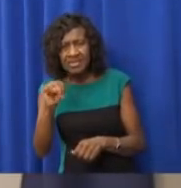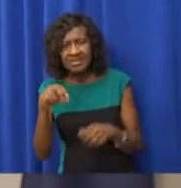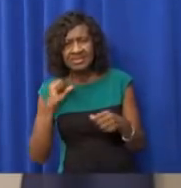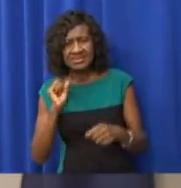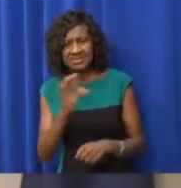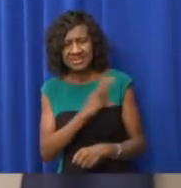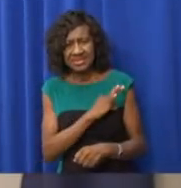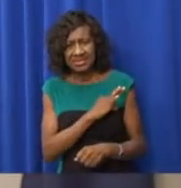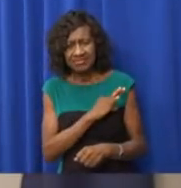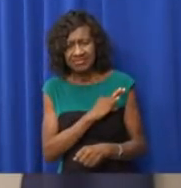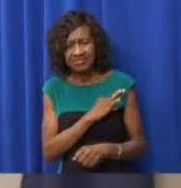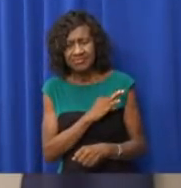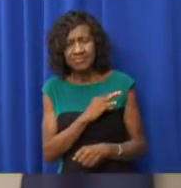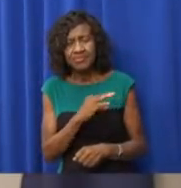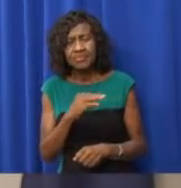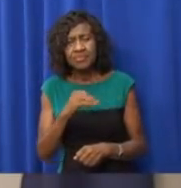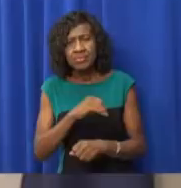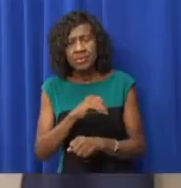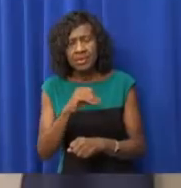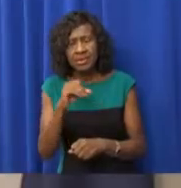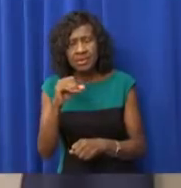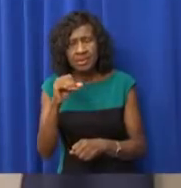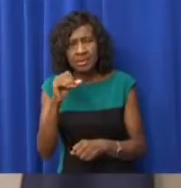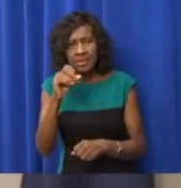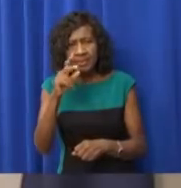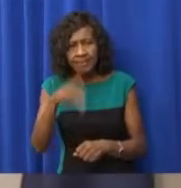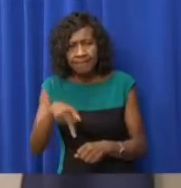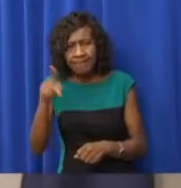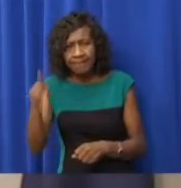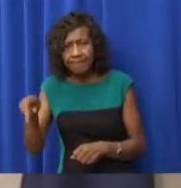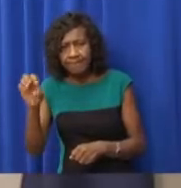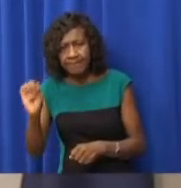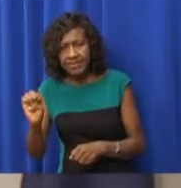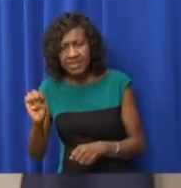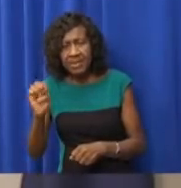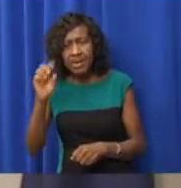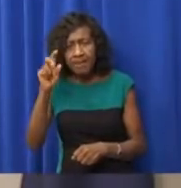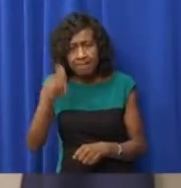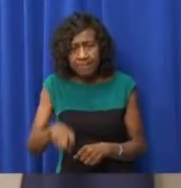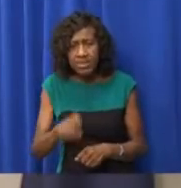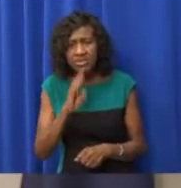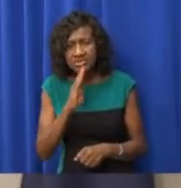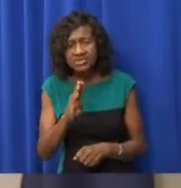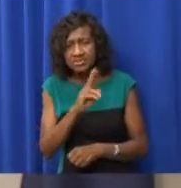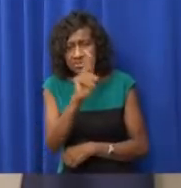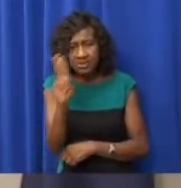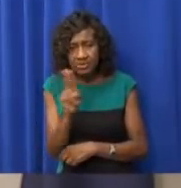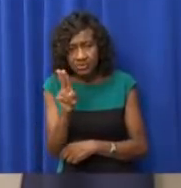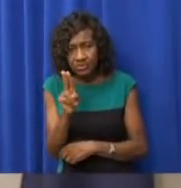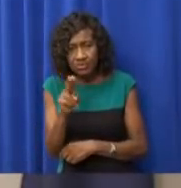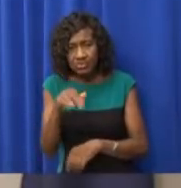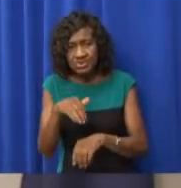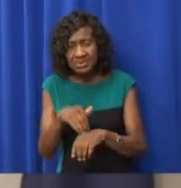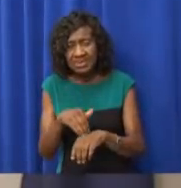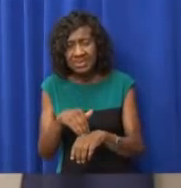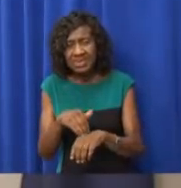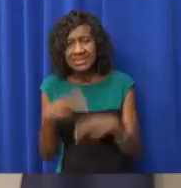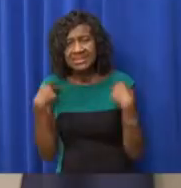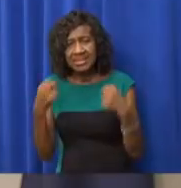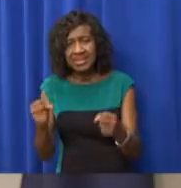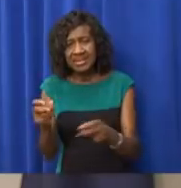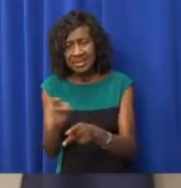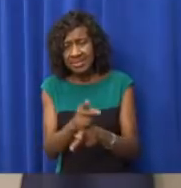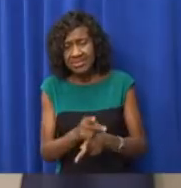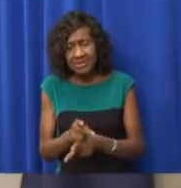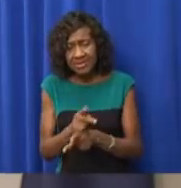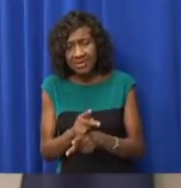Appropriate personnel protective equipment should be used when patients are being seen at healthcare facilities. PPE may